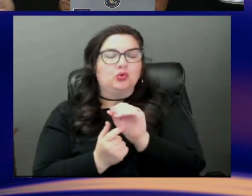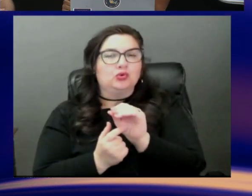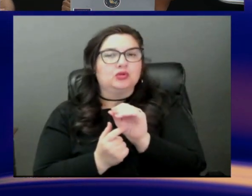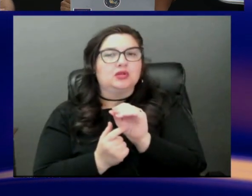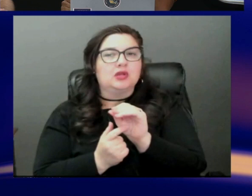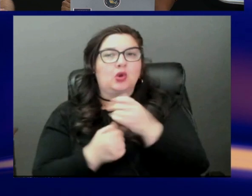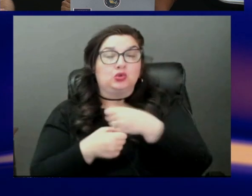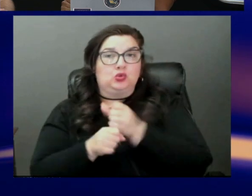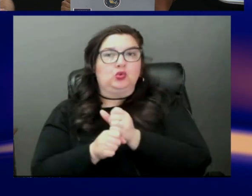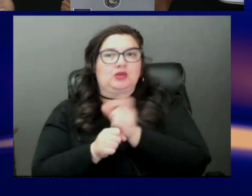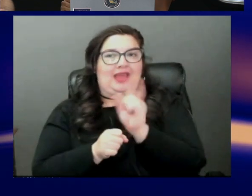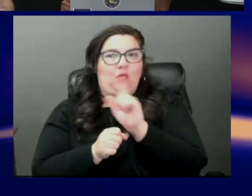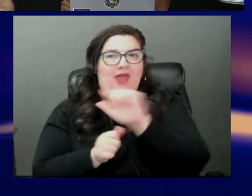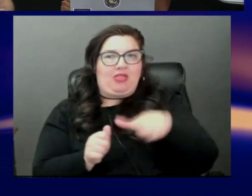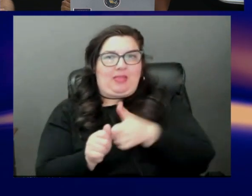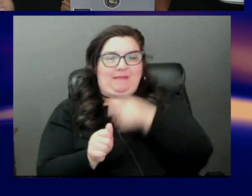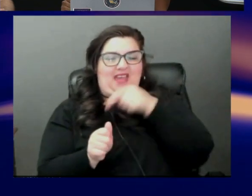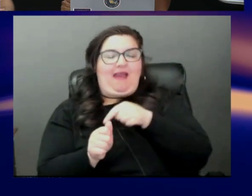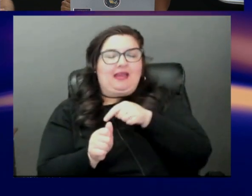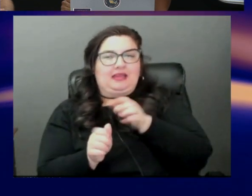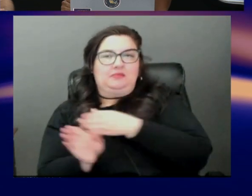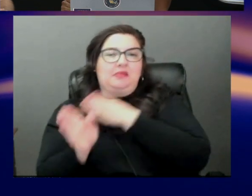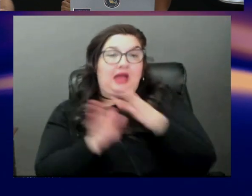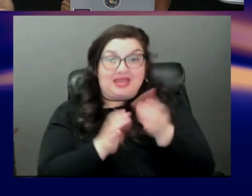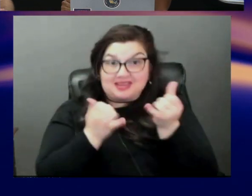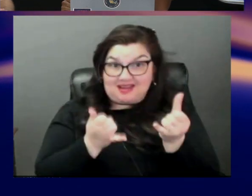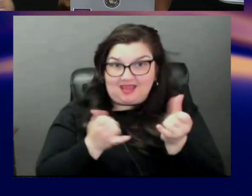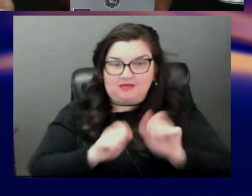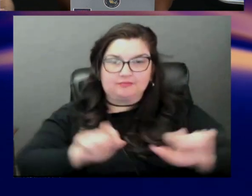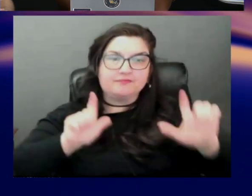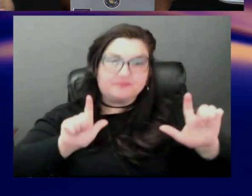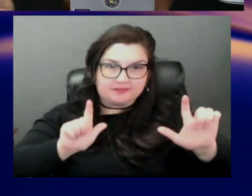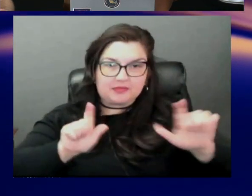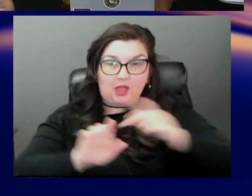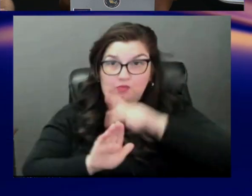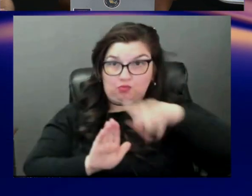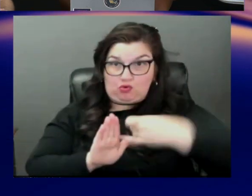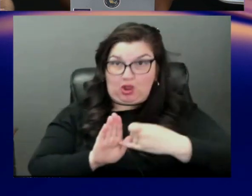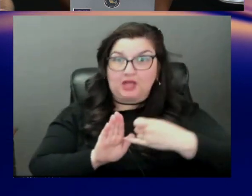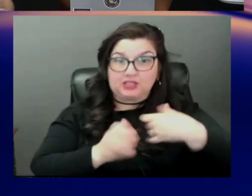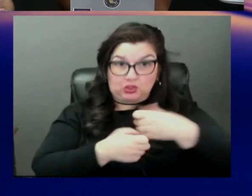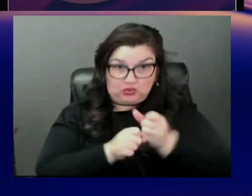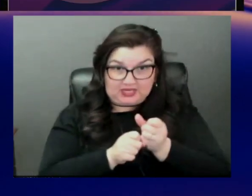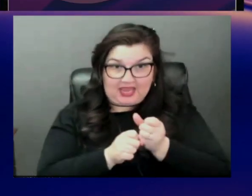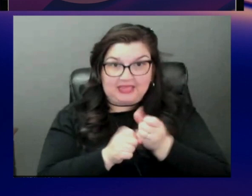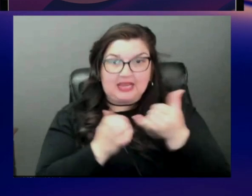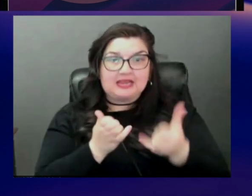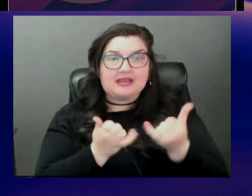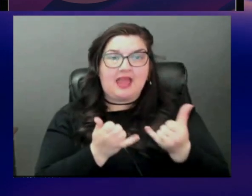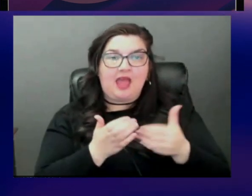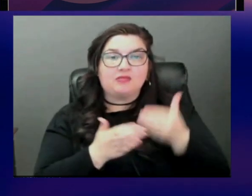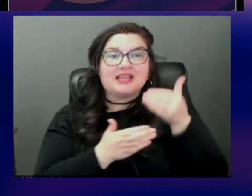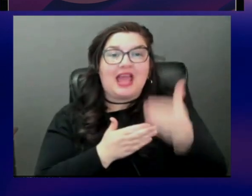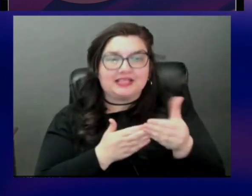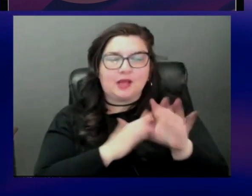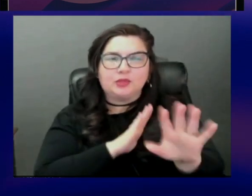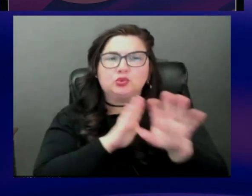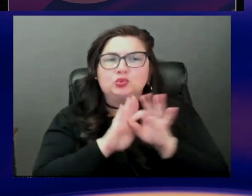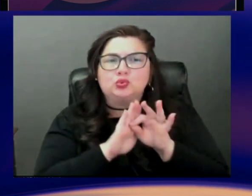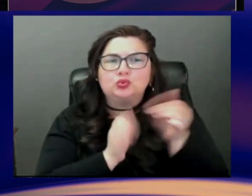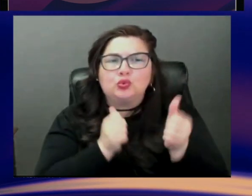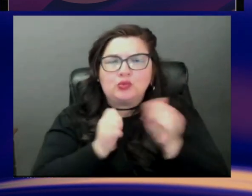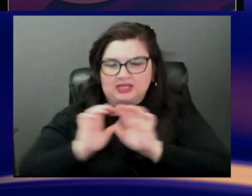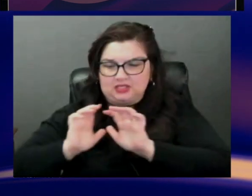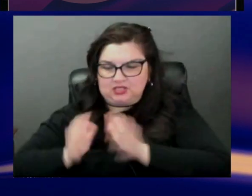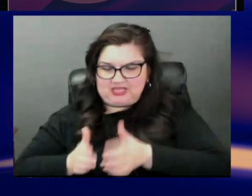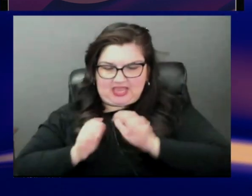back end. So once you have your Amplify project created, the next step is to essentially choose which category that you want